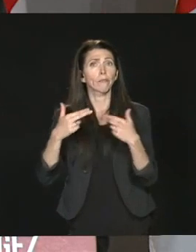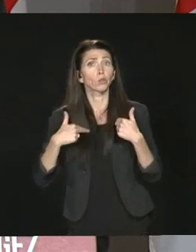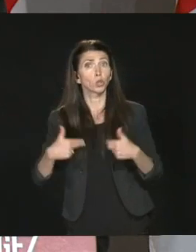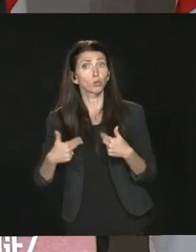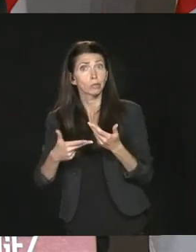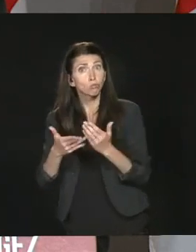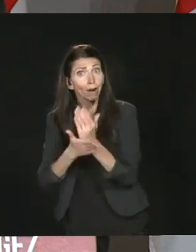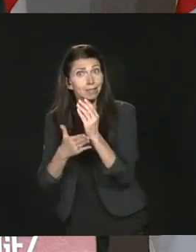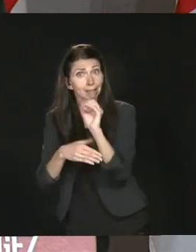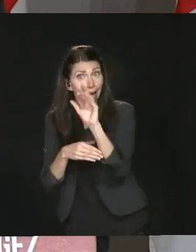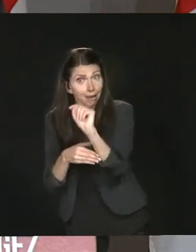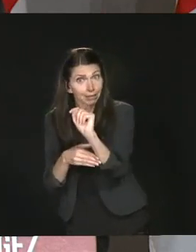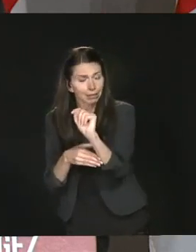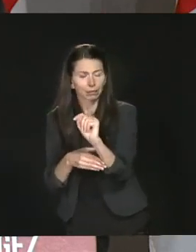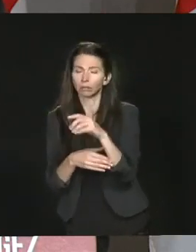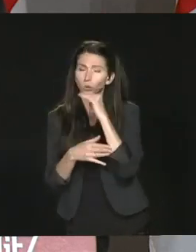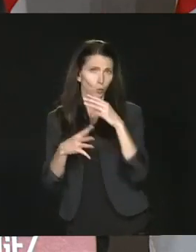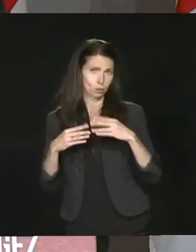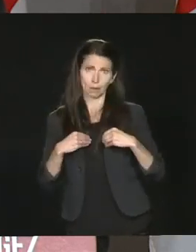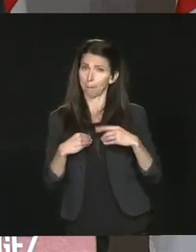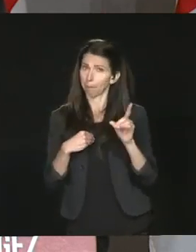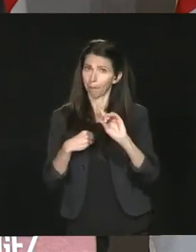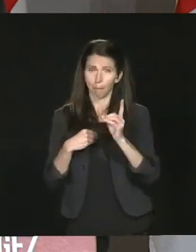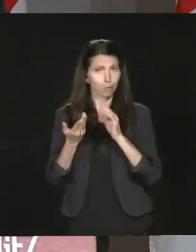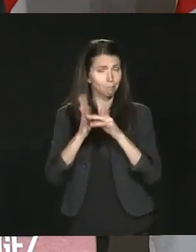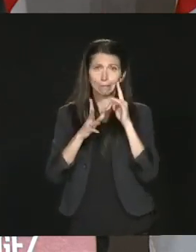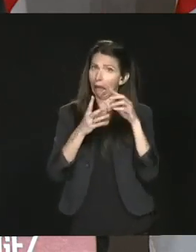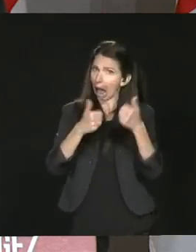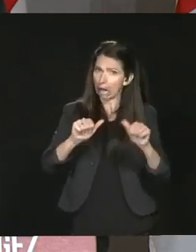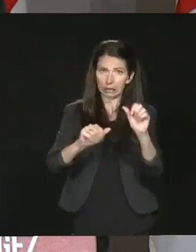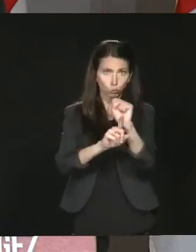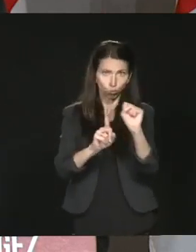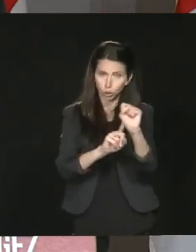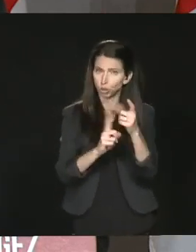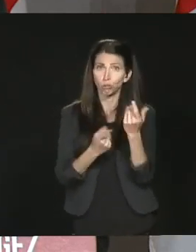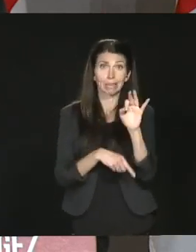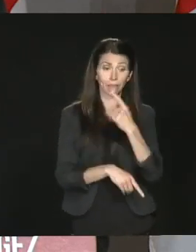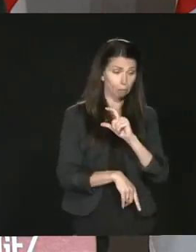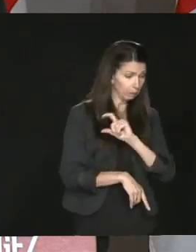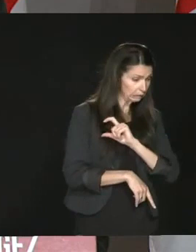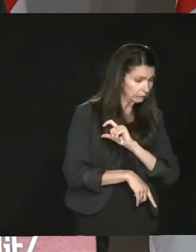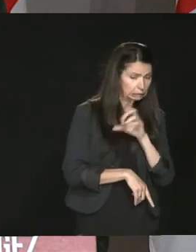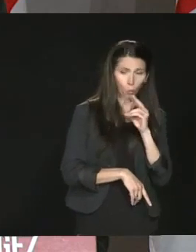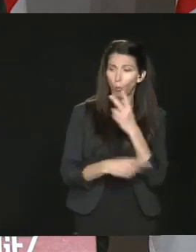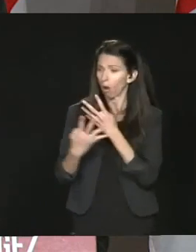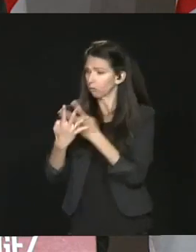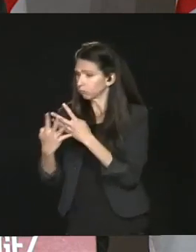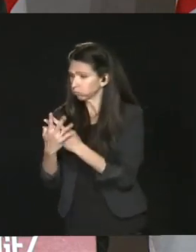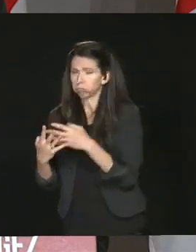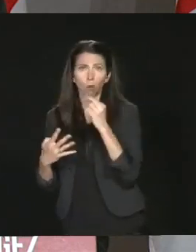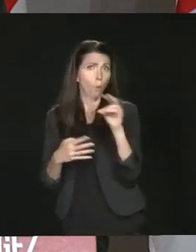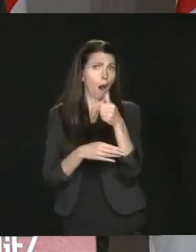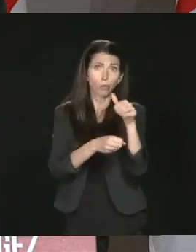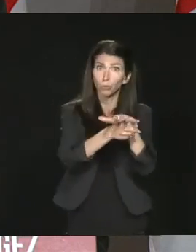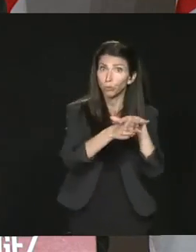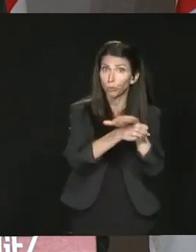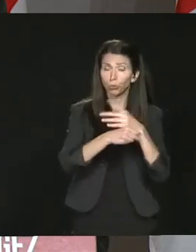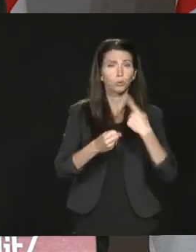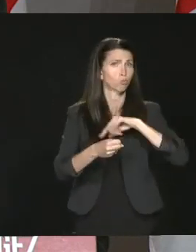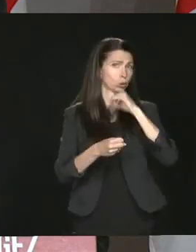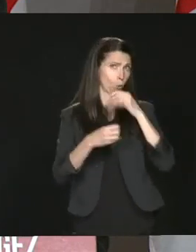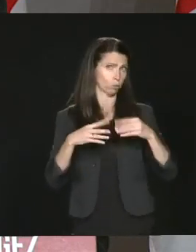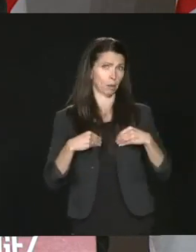within policing or corrections or any aspect of the justice system. It's one of the reasons that we have put in bias-free policing